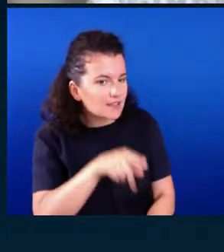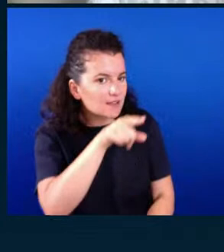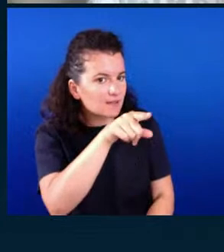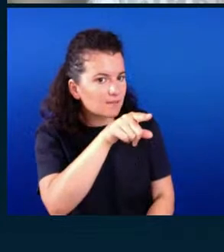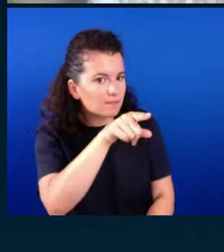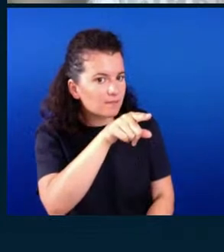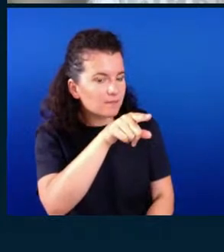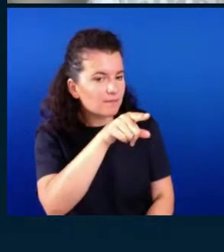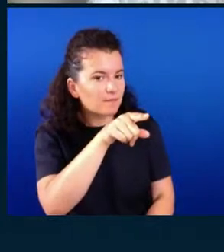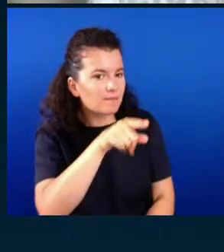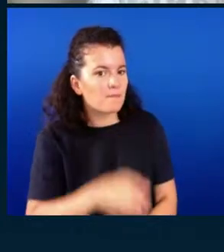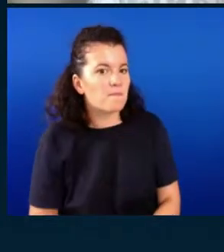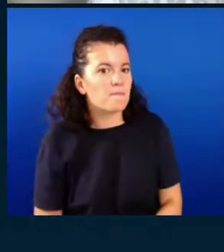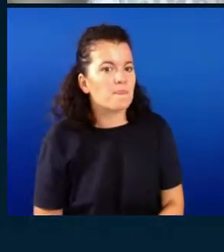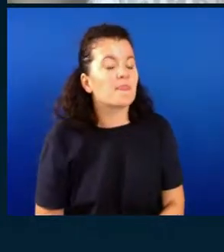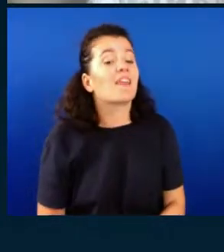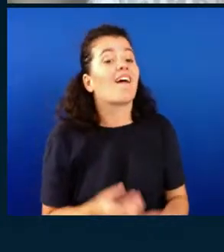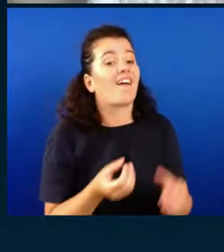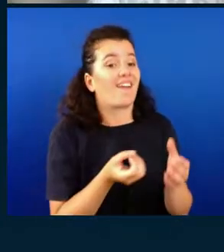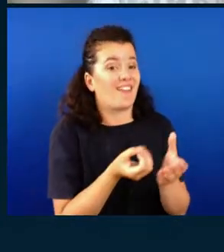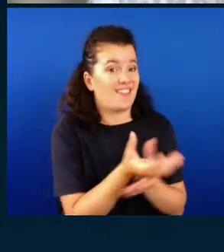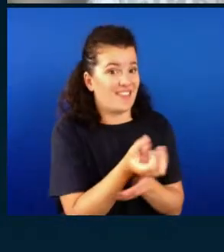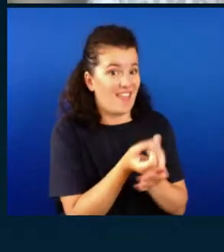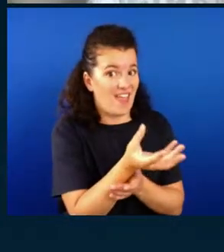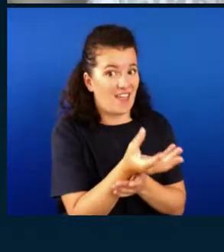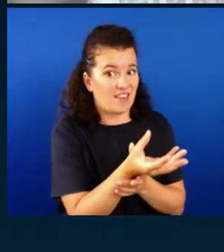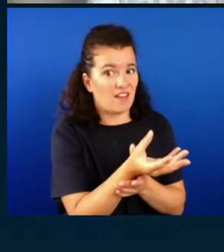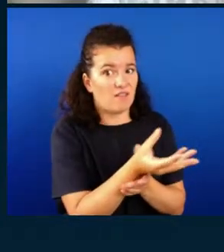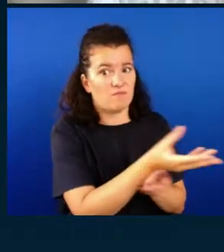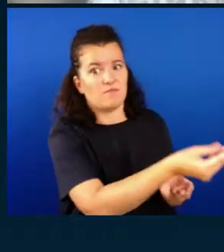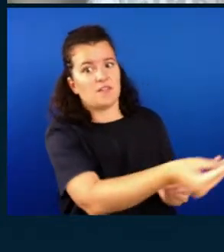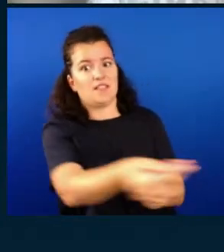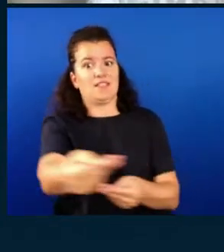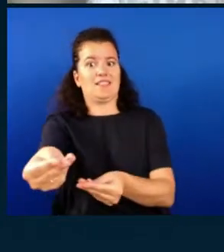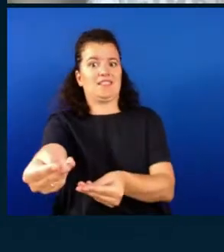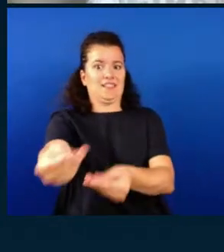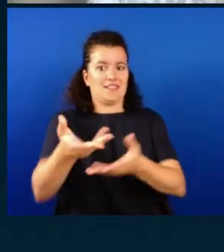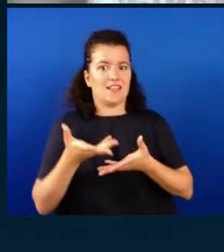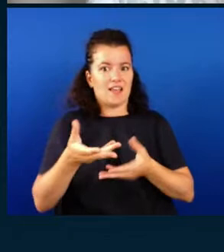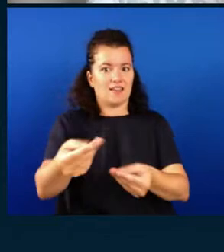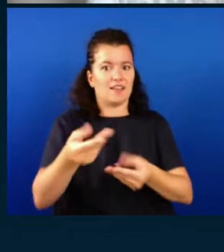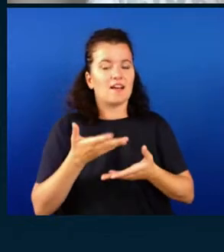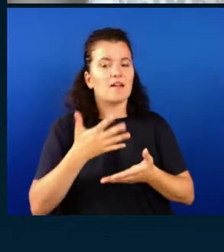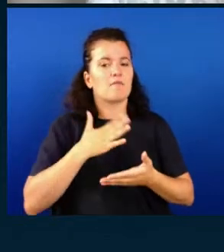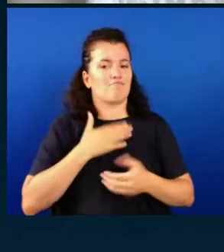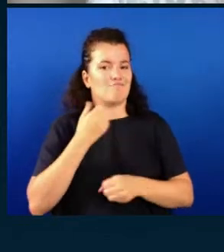is sending data to my OMS workspace, which is living in